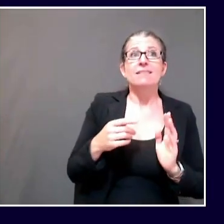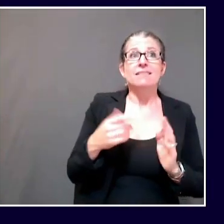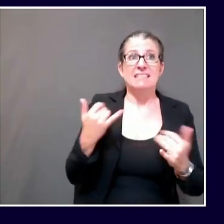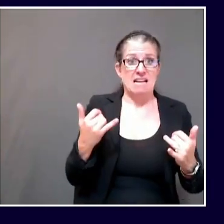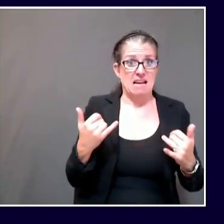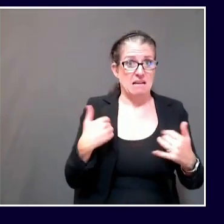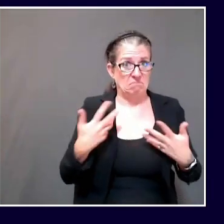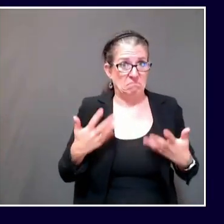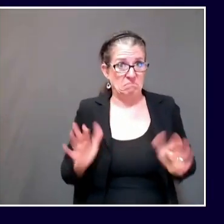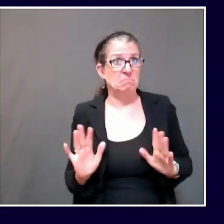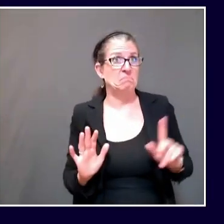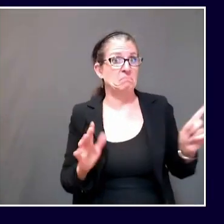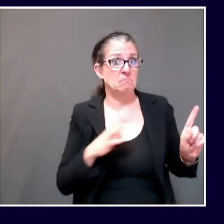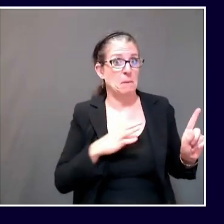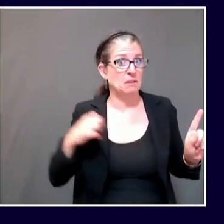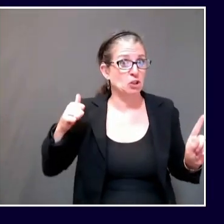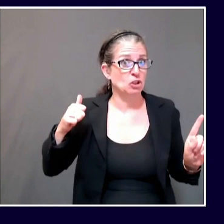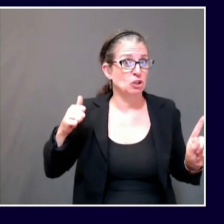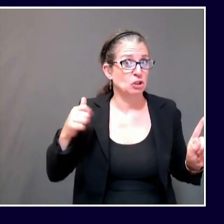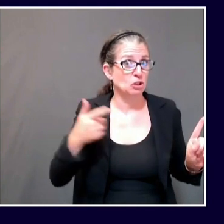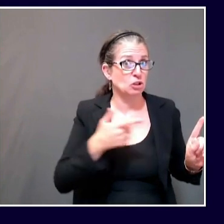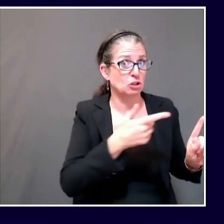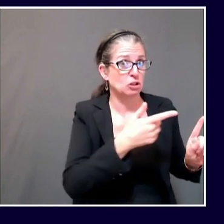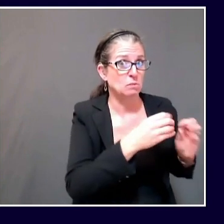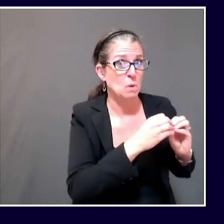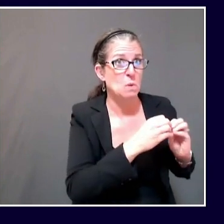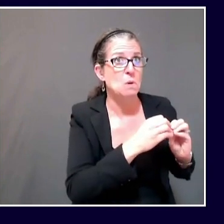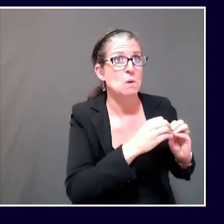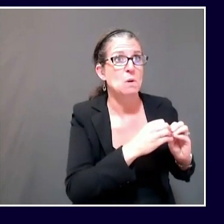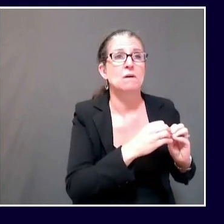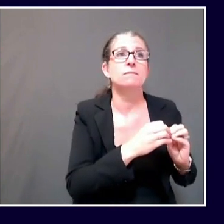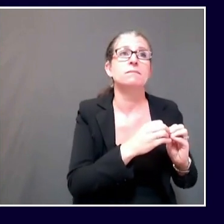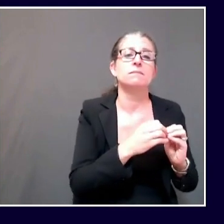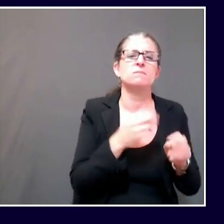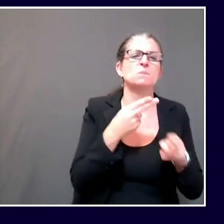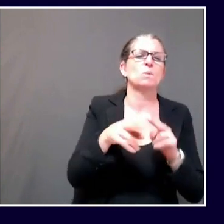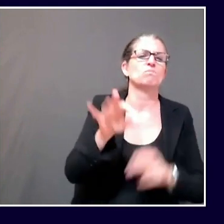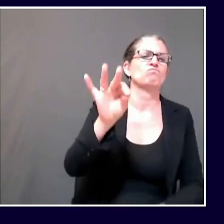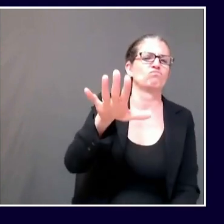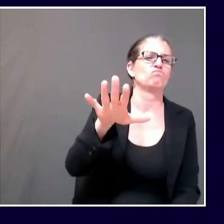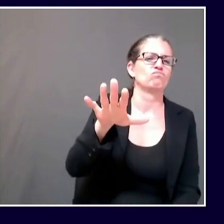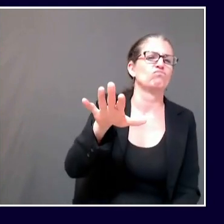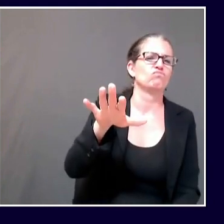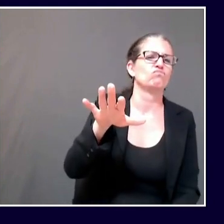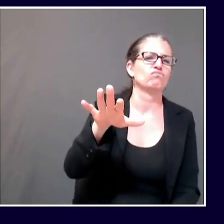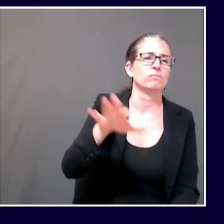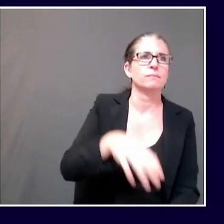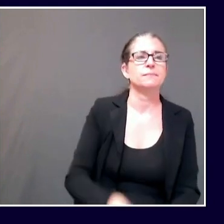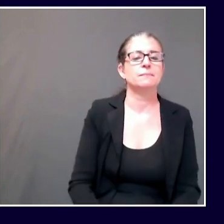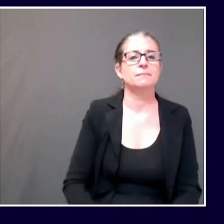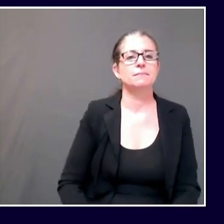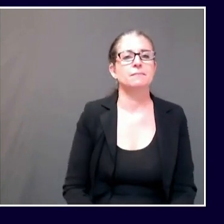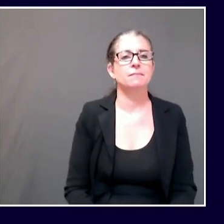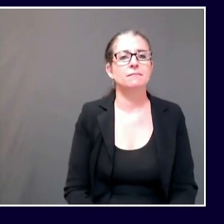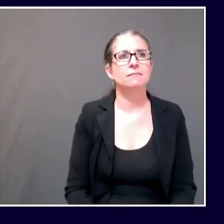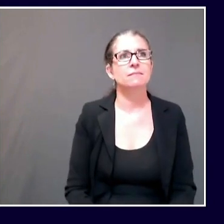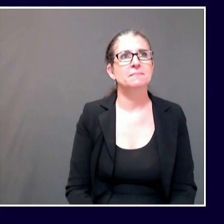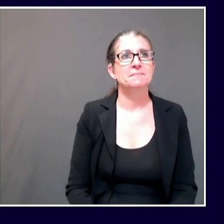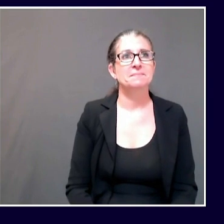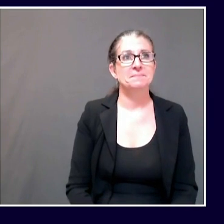a couple things I wanted to mention. Mine will just be quick, and it's going back to the top with our announcement of the expanded lab